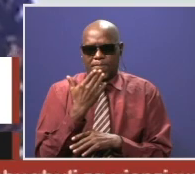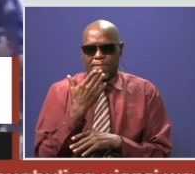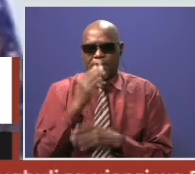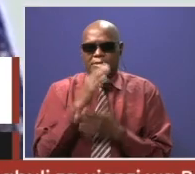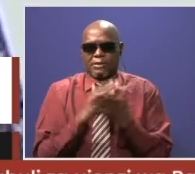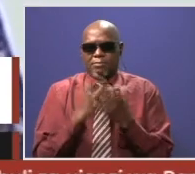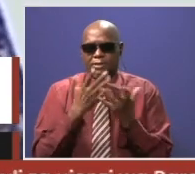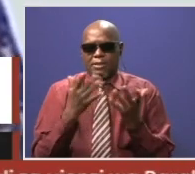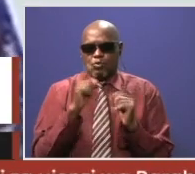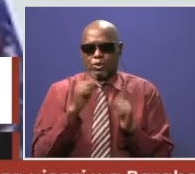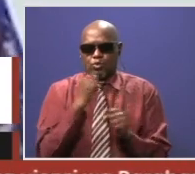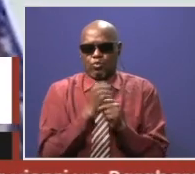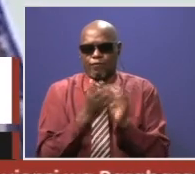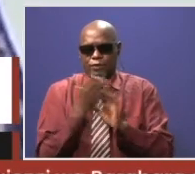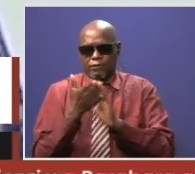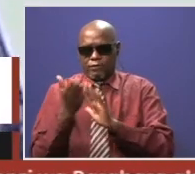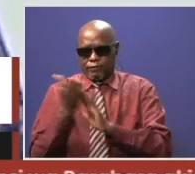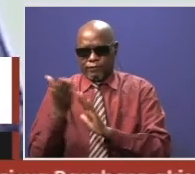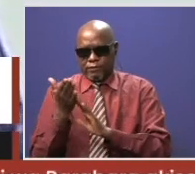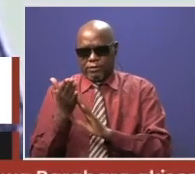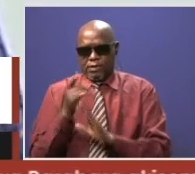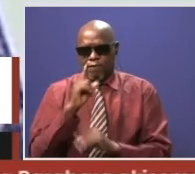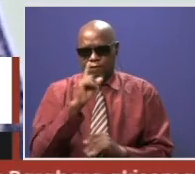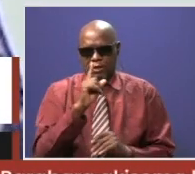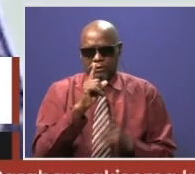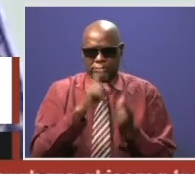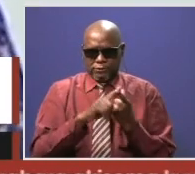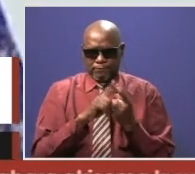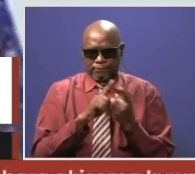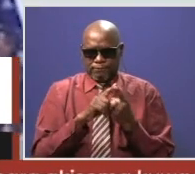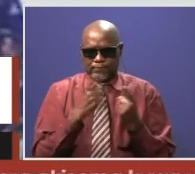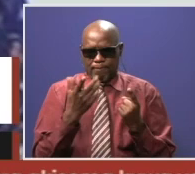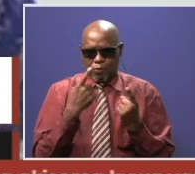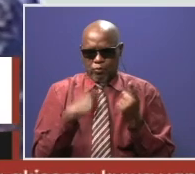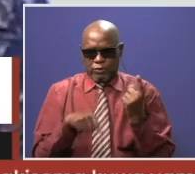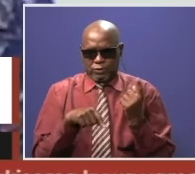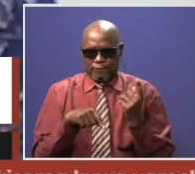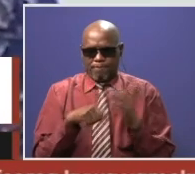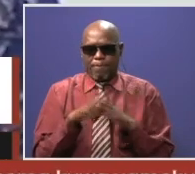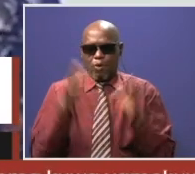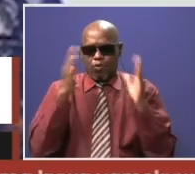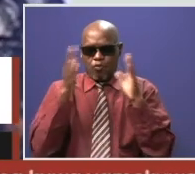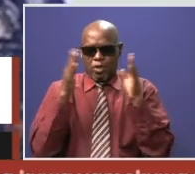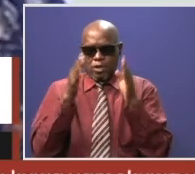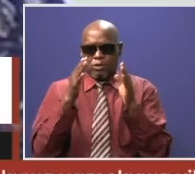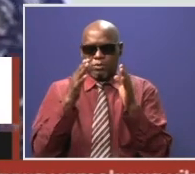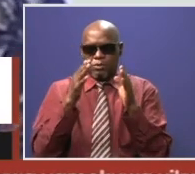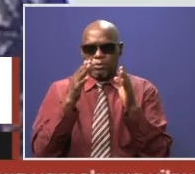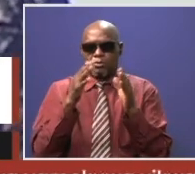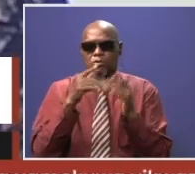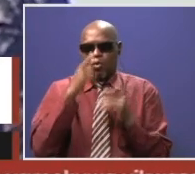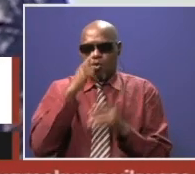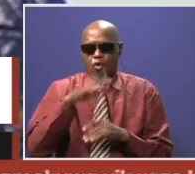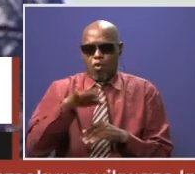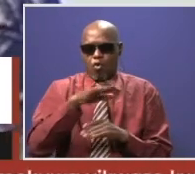fast track. The first feedback that I came across was, let us focus on local investors.